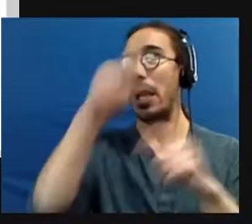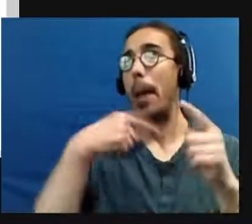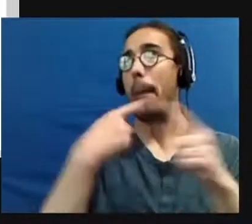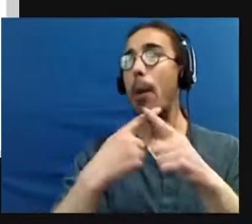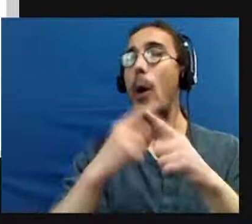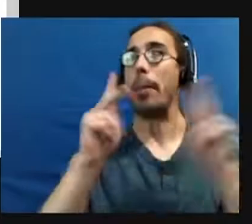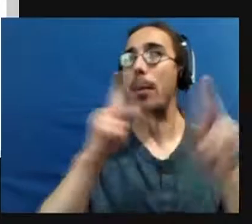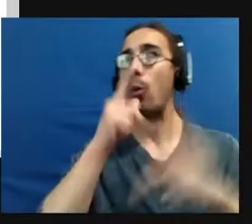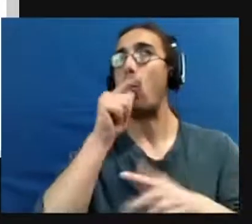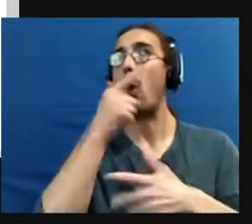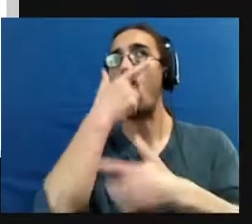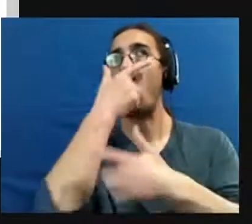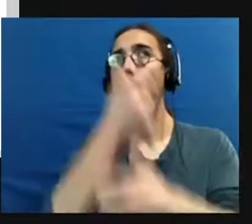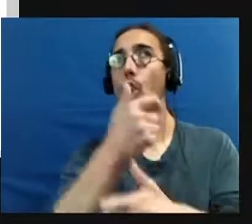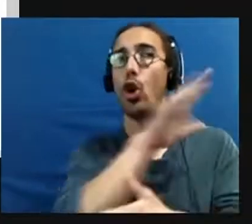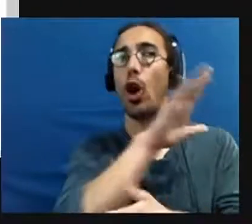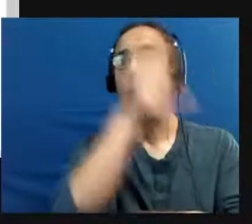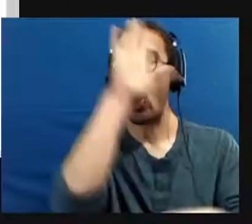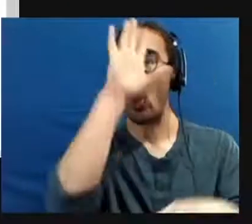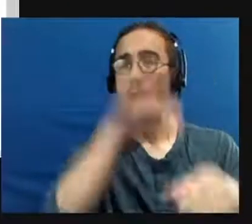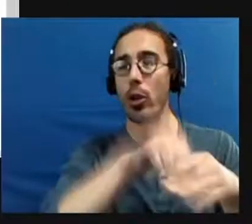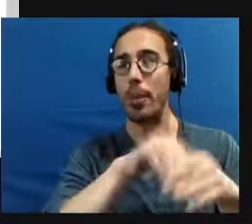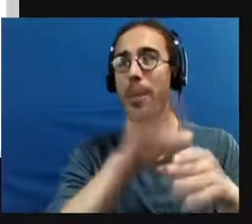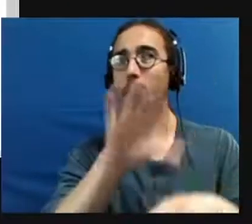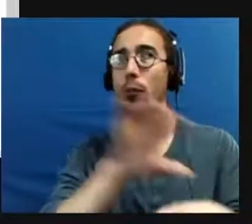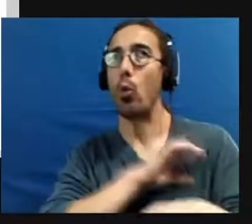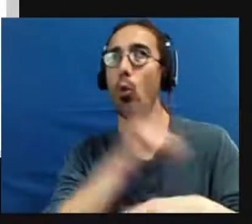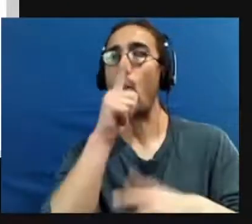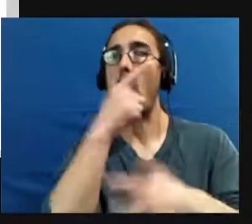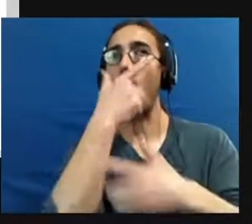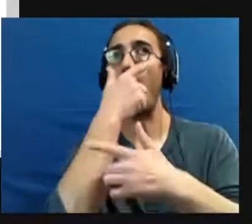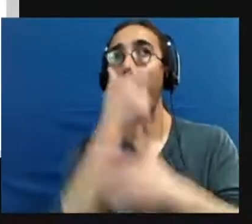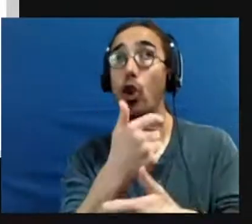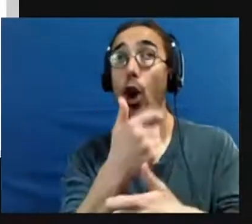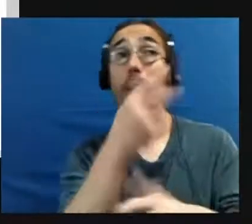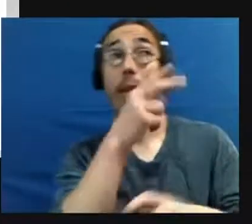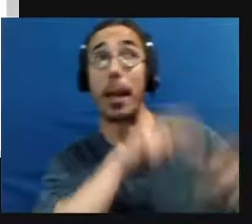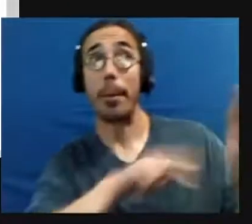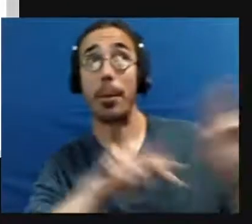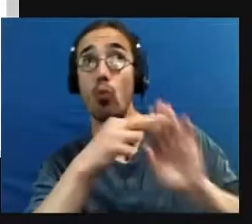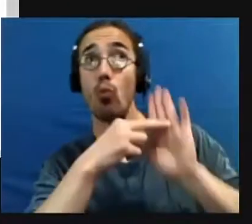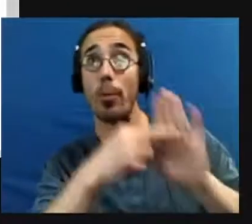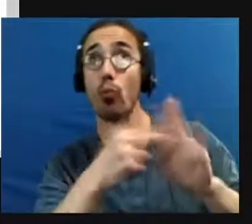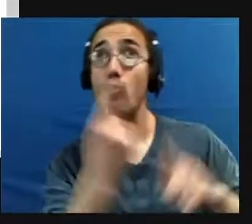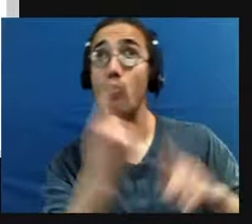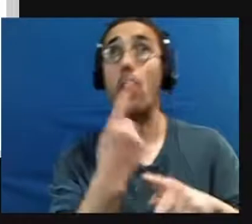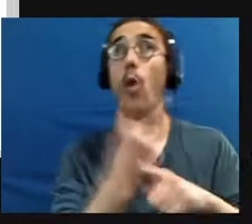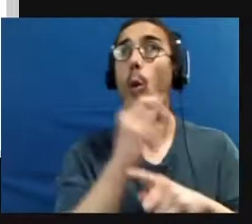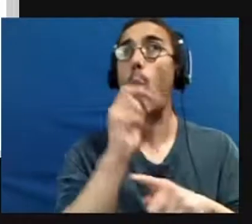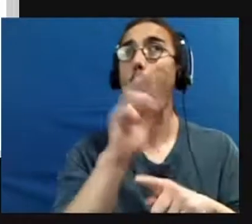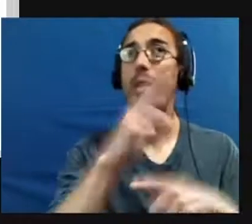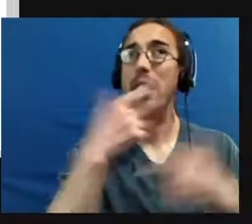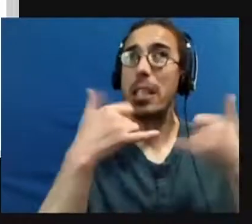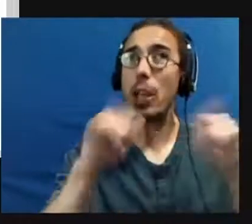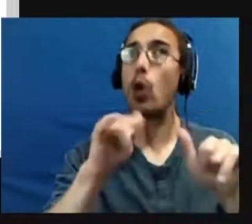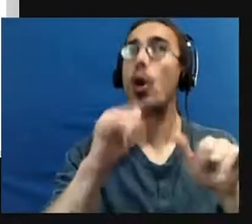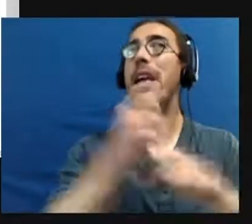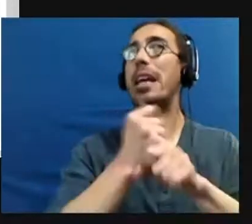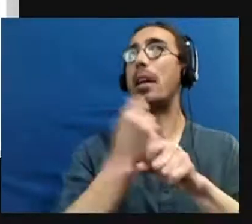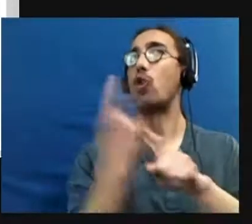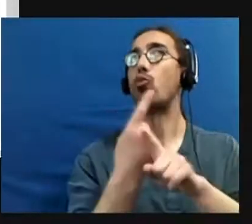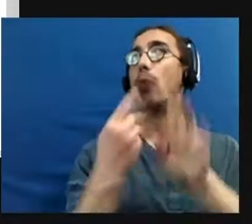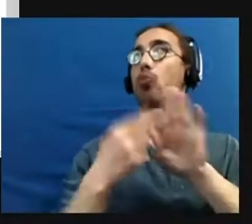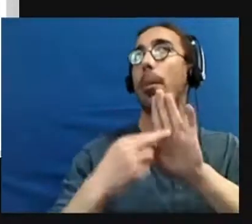watching. So autistic characters who might be watching, are they being seen? Are they still getting the representation that they